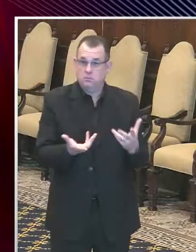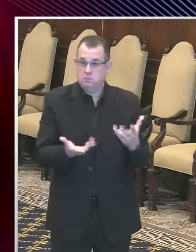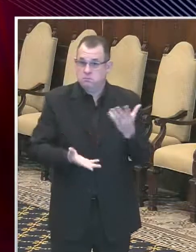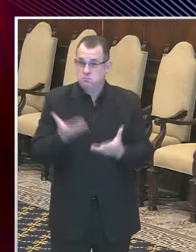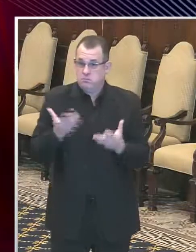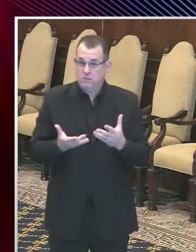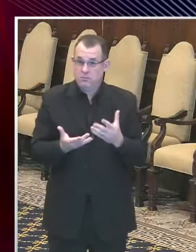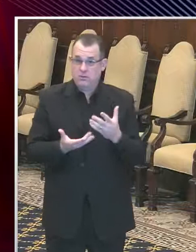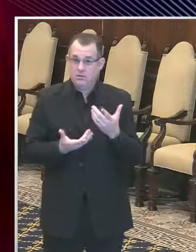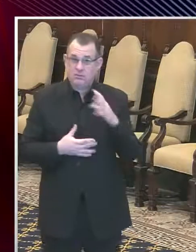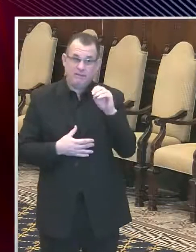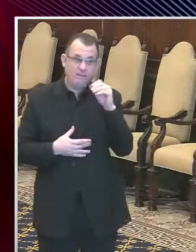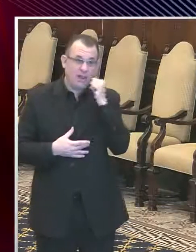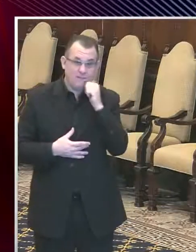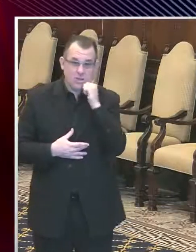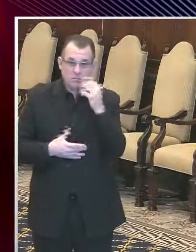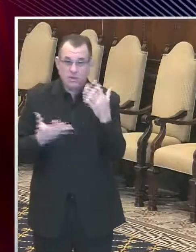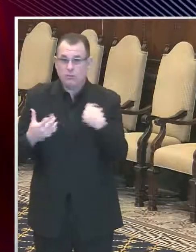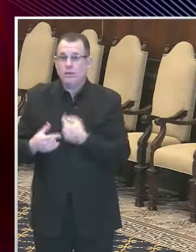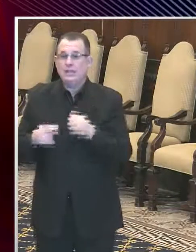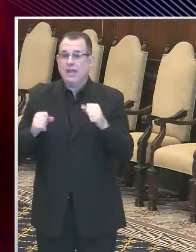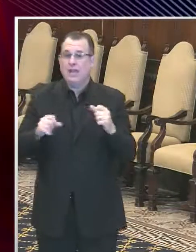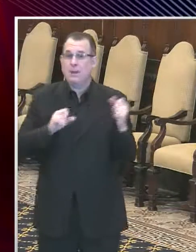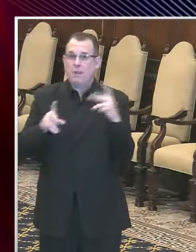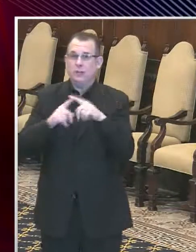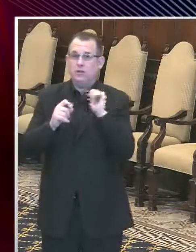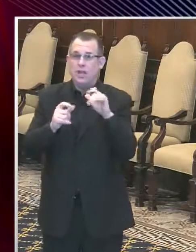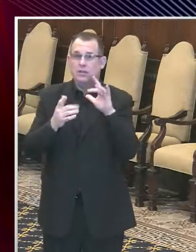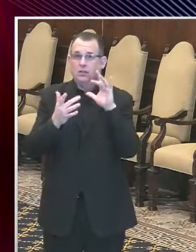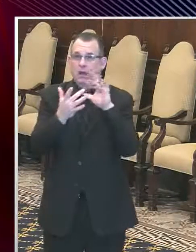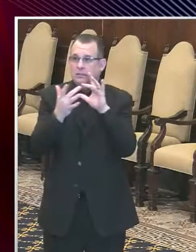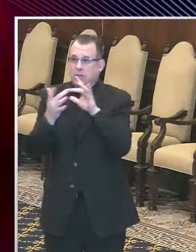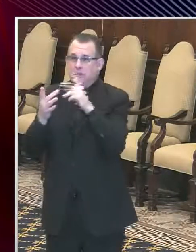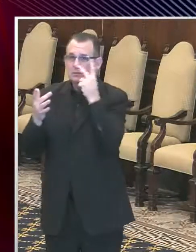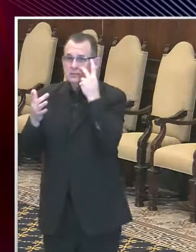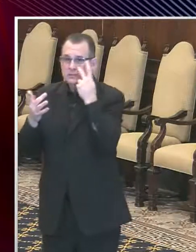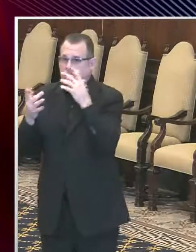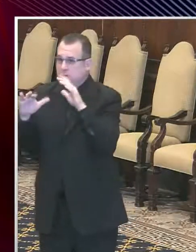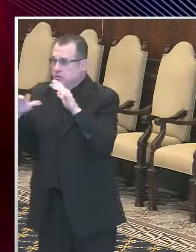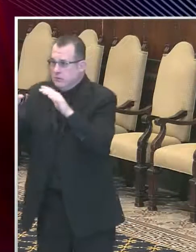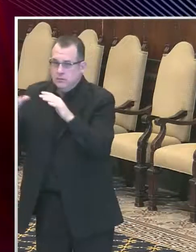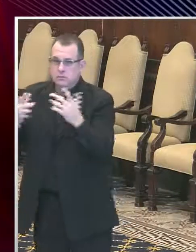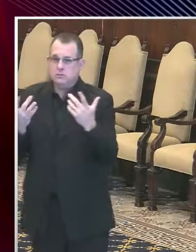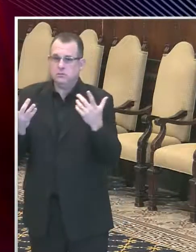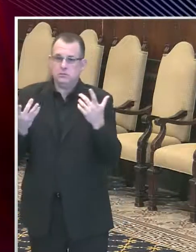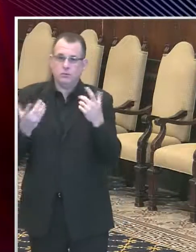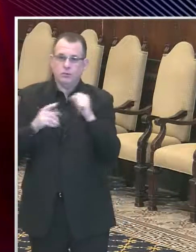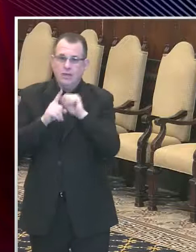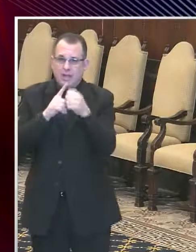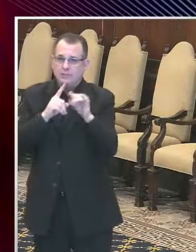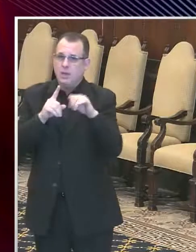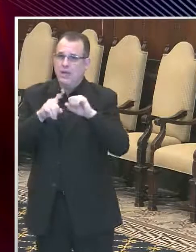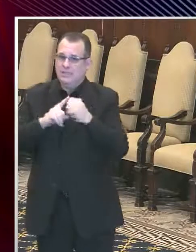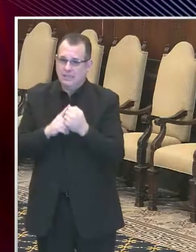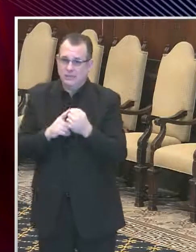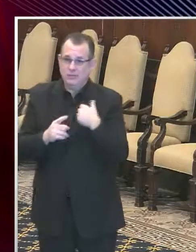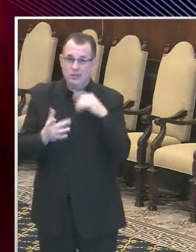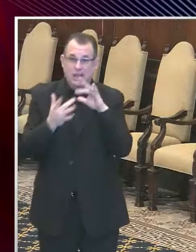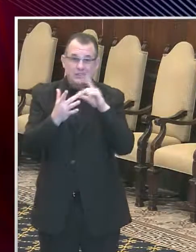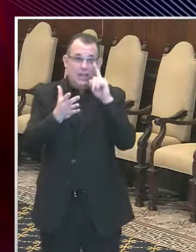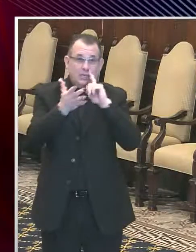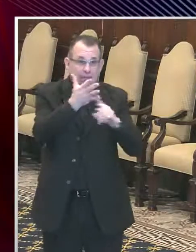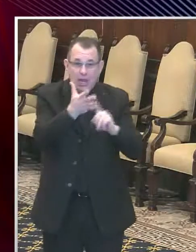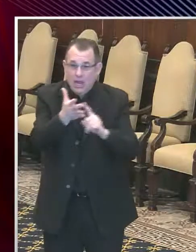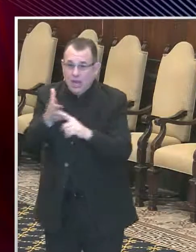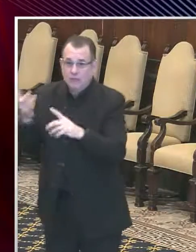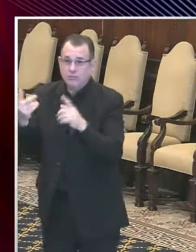we might be able to go back to contact tracing all the cases or most of the cases. We do think that contact tracing is essential